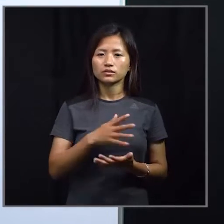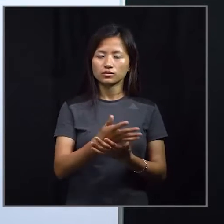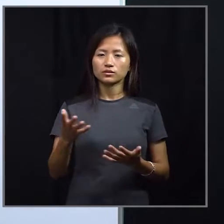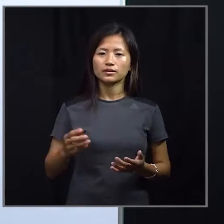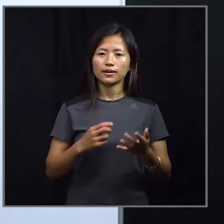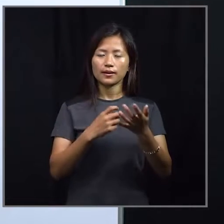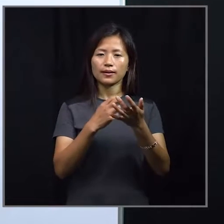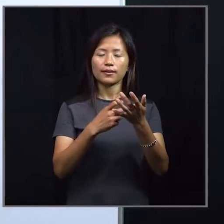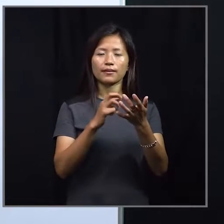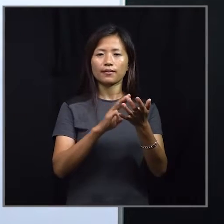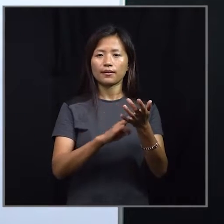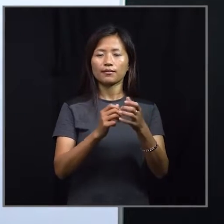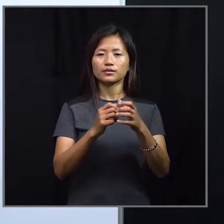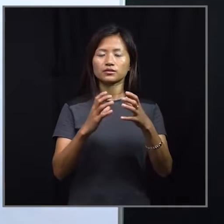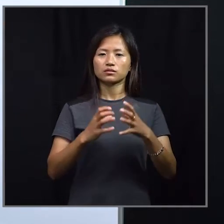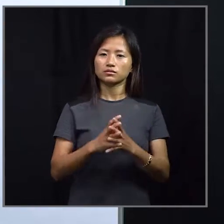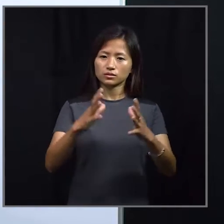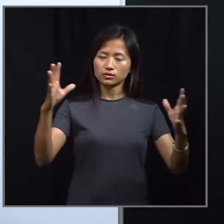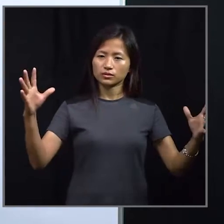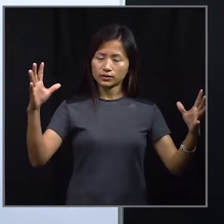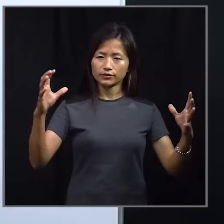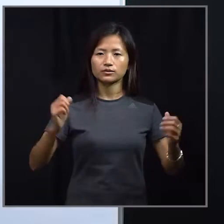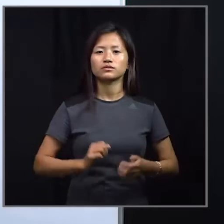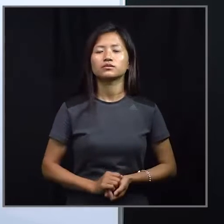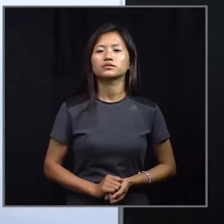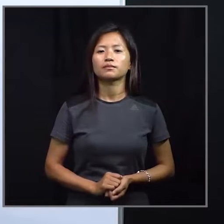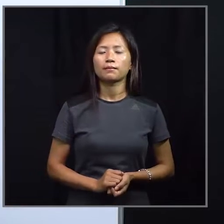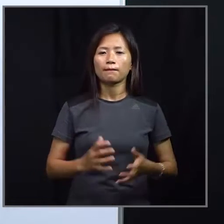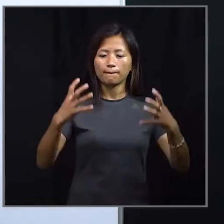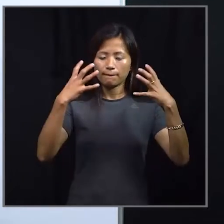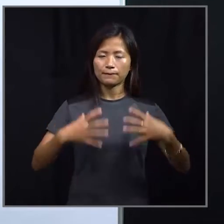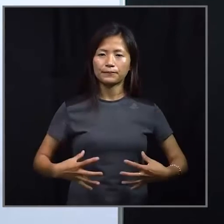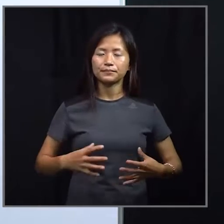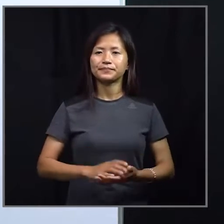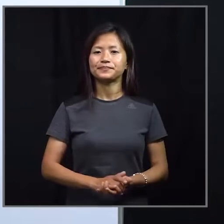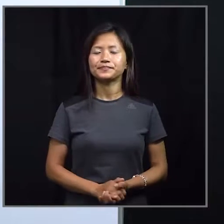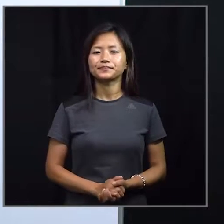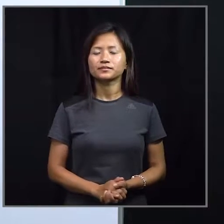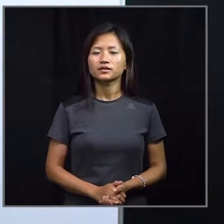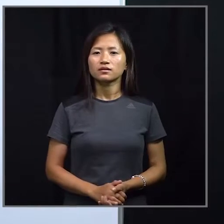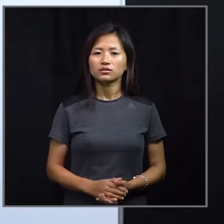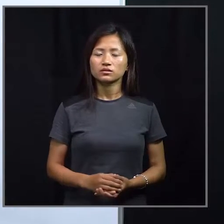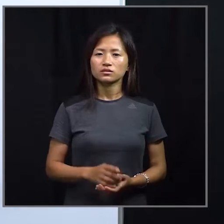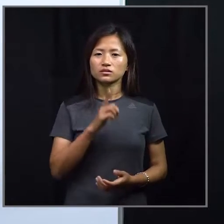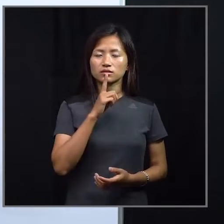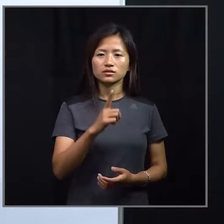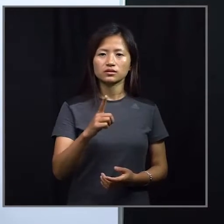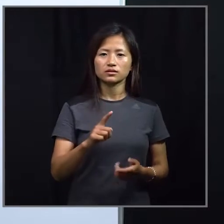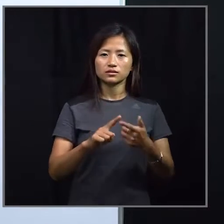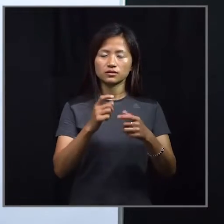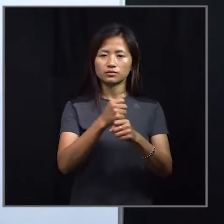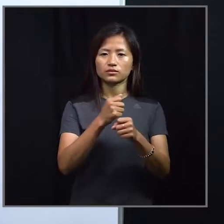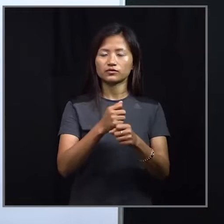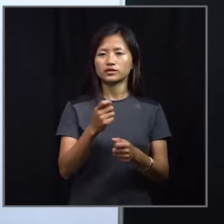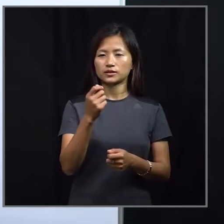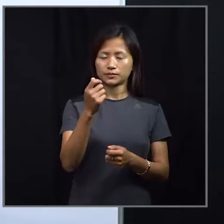macroeconomics. Macro means large. We emphasize on the general body. And therefore, some such like example will be